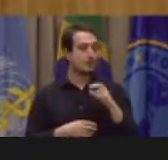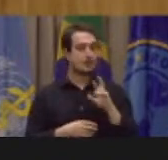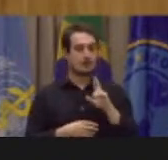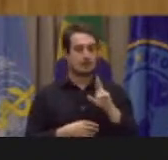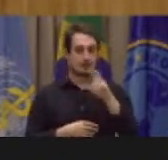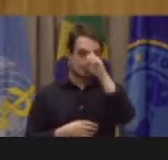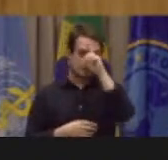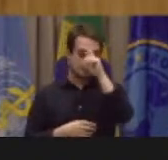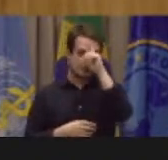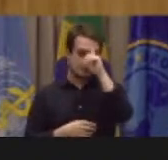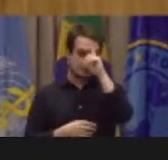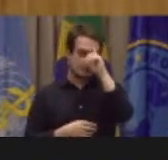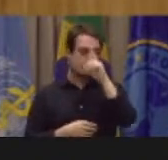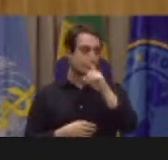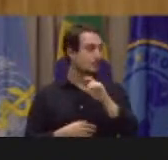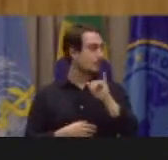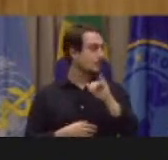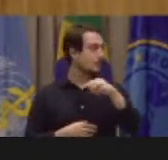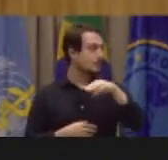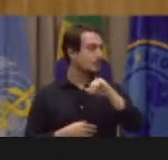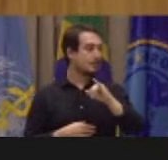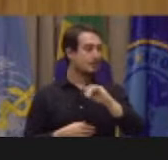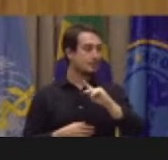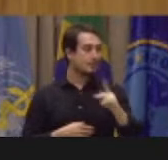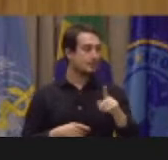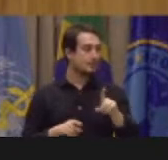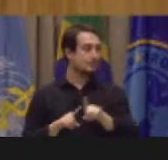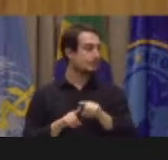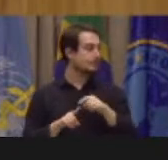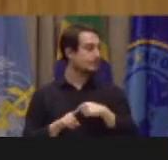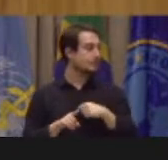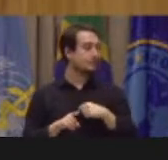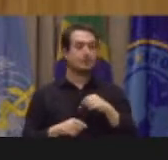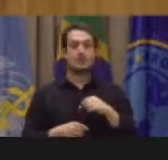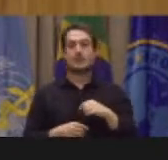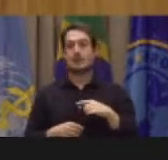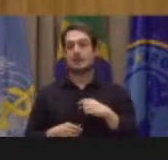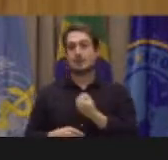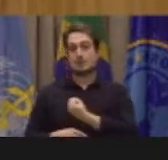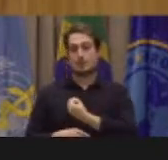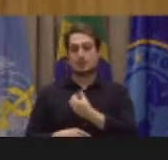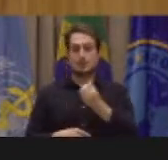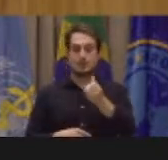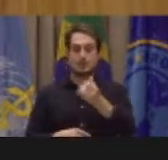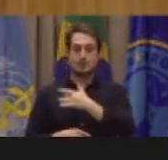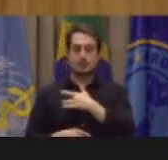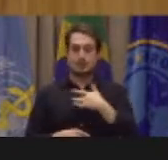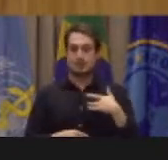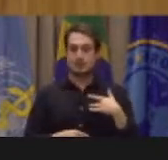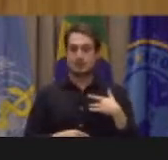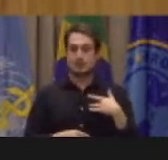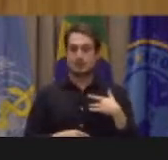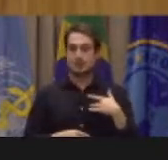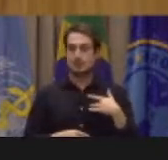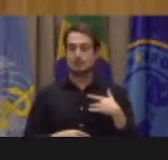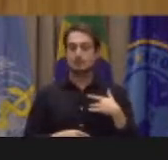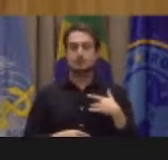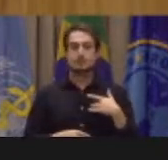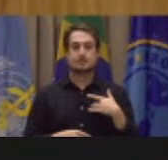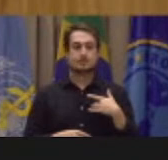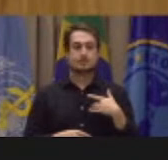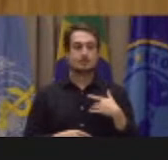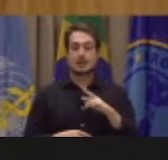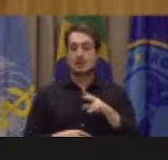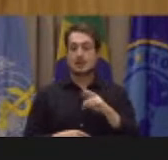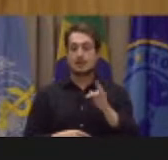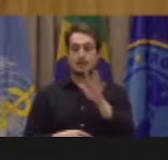good time to talk about it, but IMIP, when we did this job, has a post-graduation level 6.